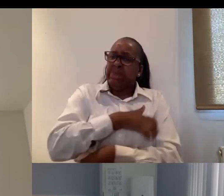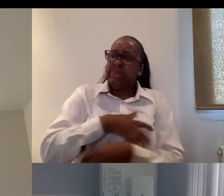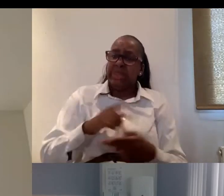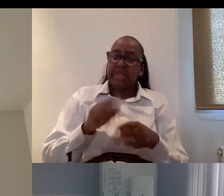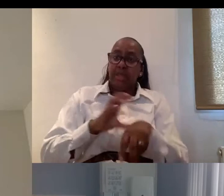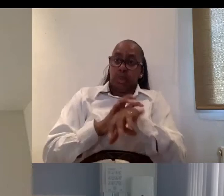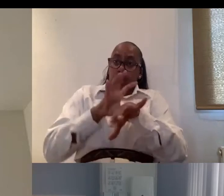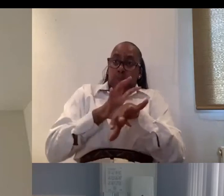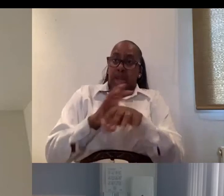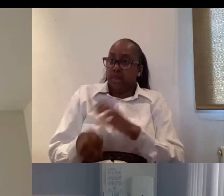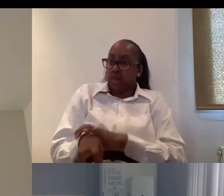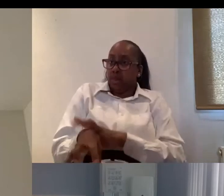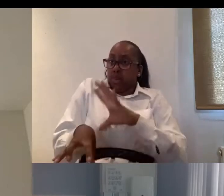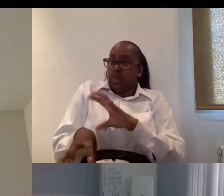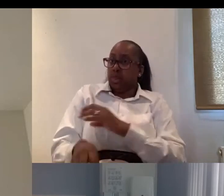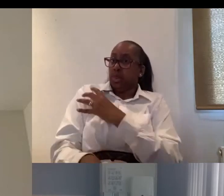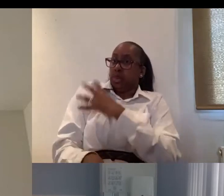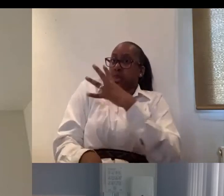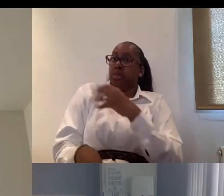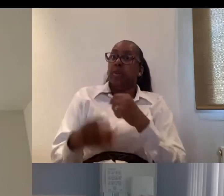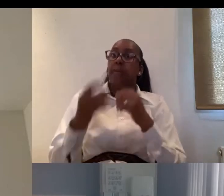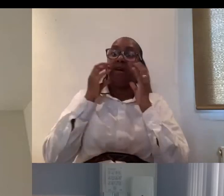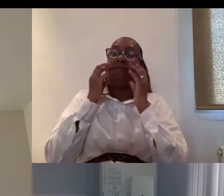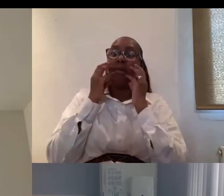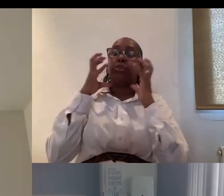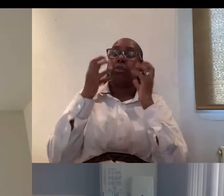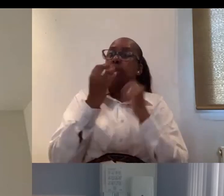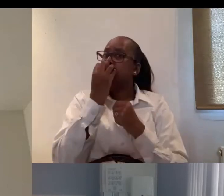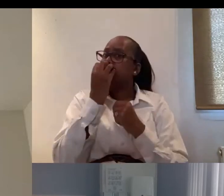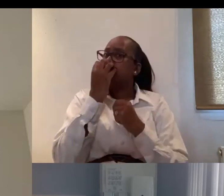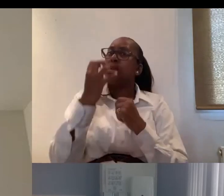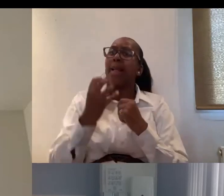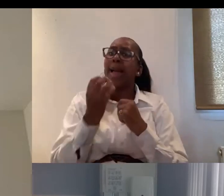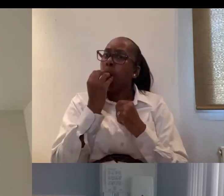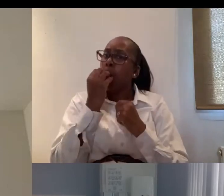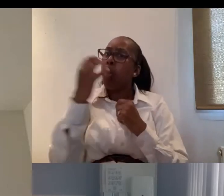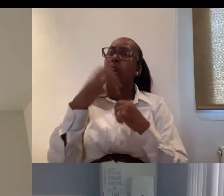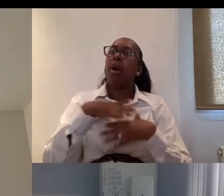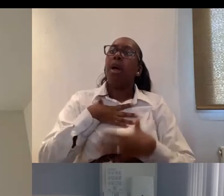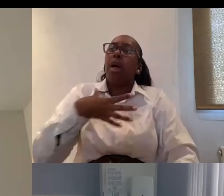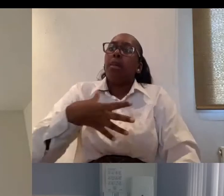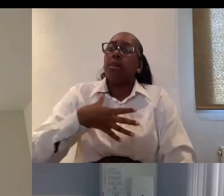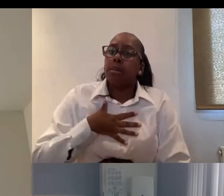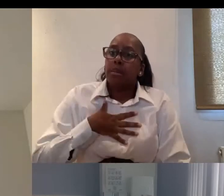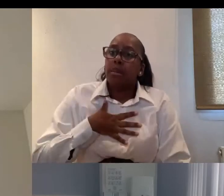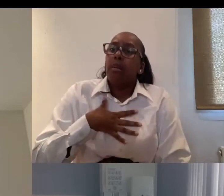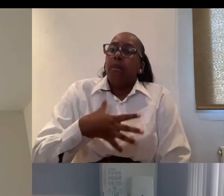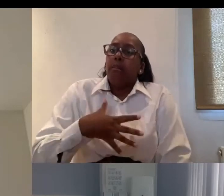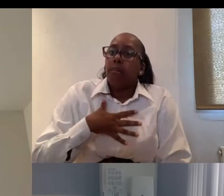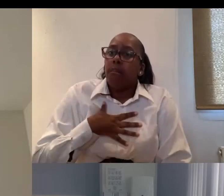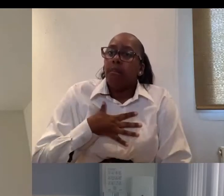swelling of parts of your body, often your face or your lips or your tongue, shortness of breath and difficulty